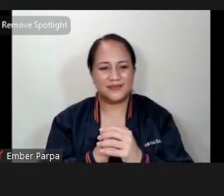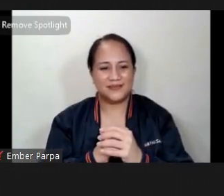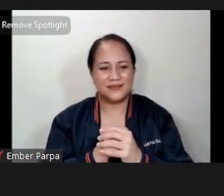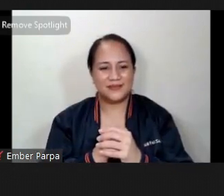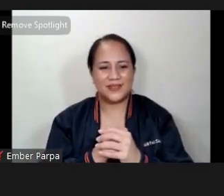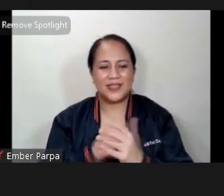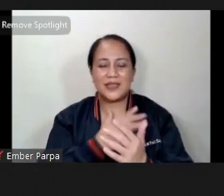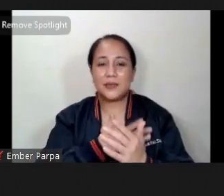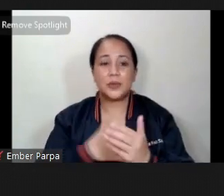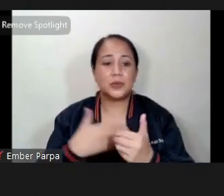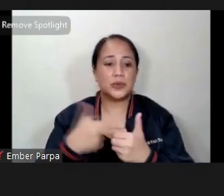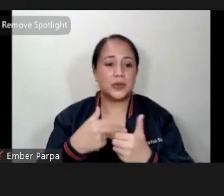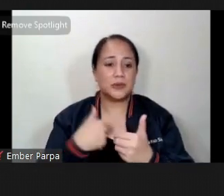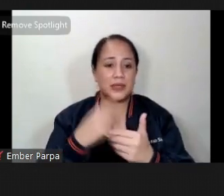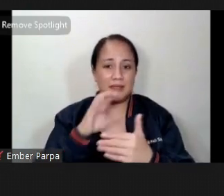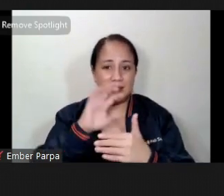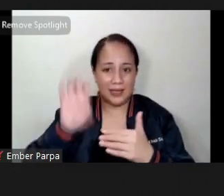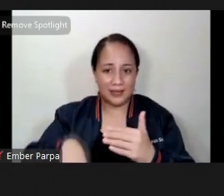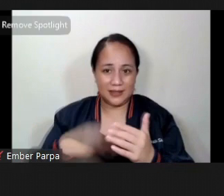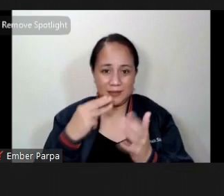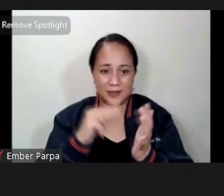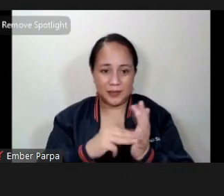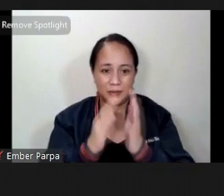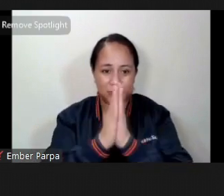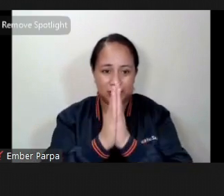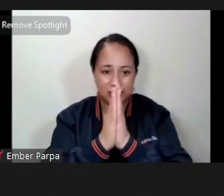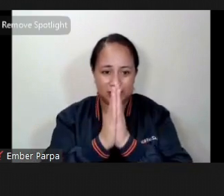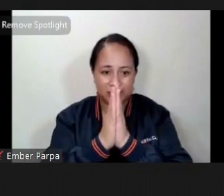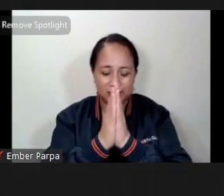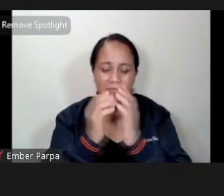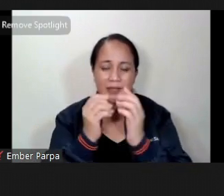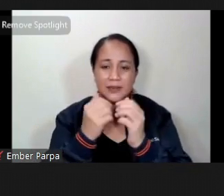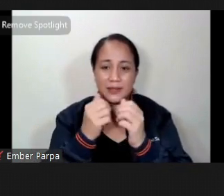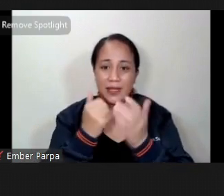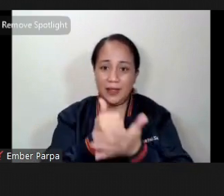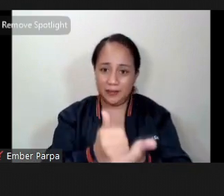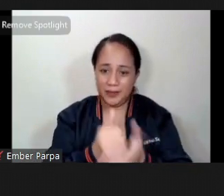Please join me as I end this message with a prayer that kept me going in life.